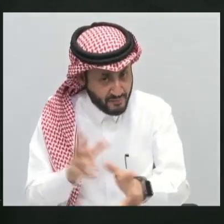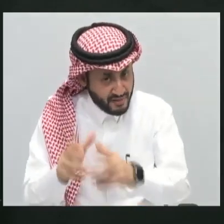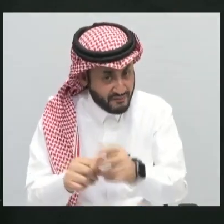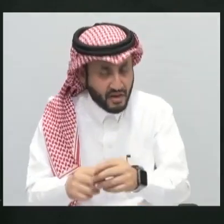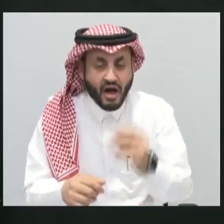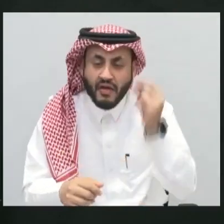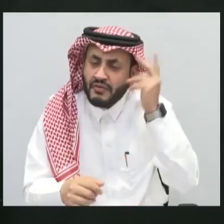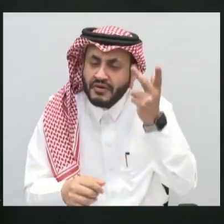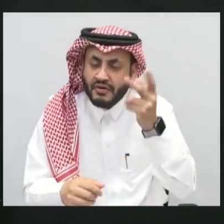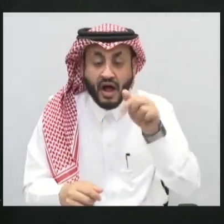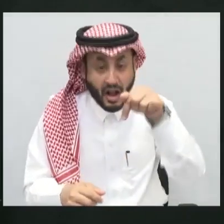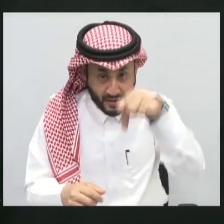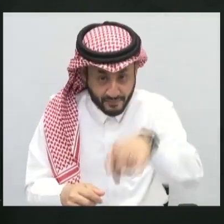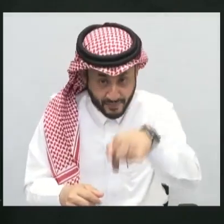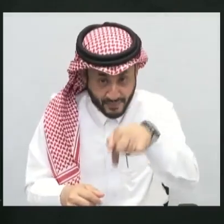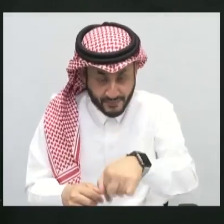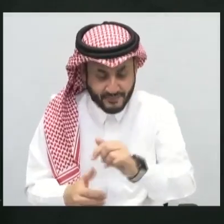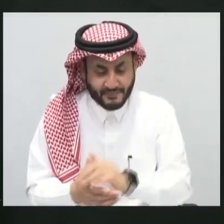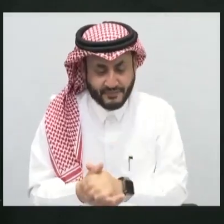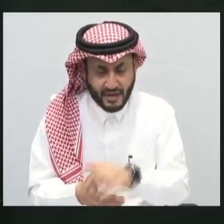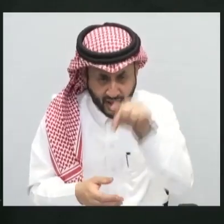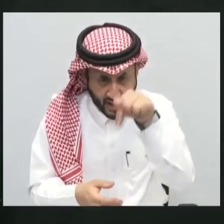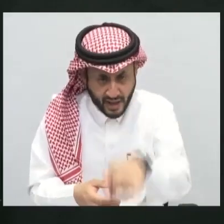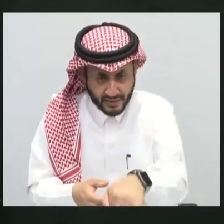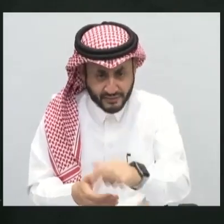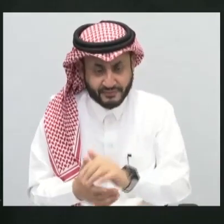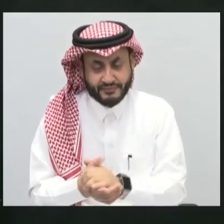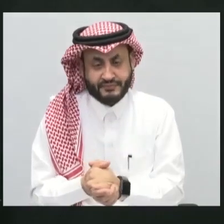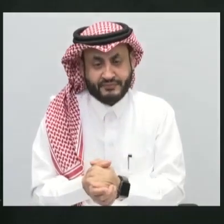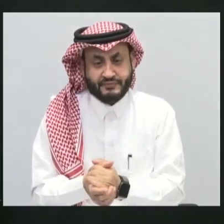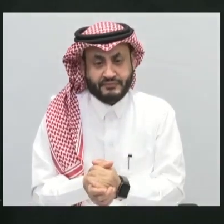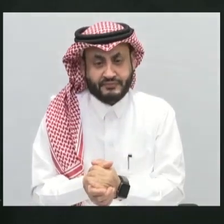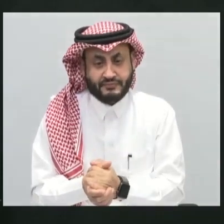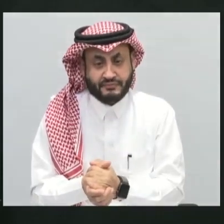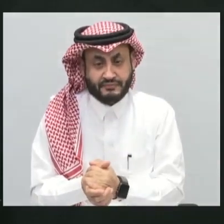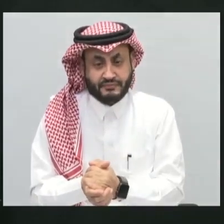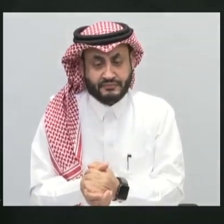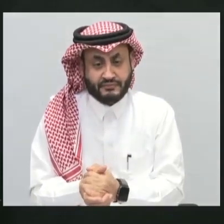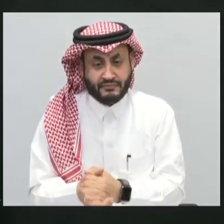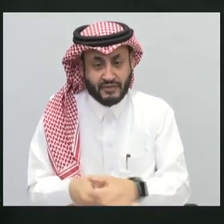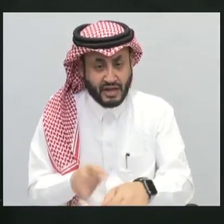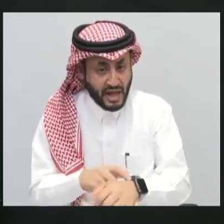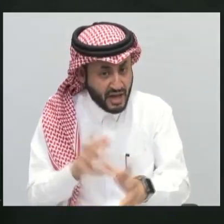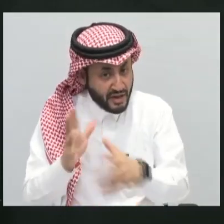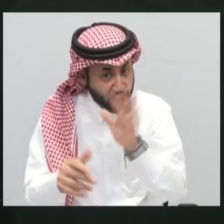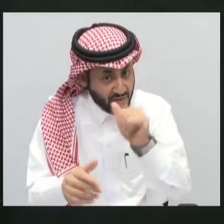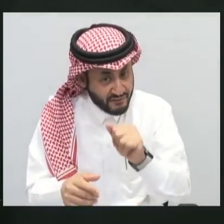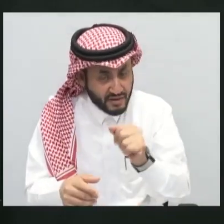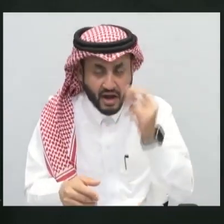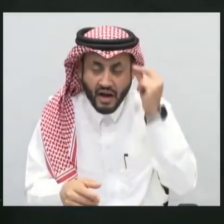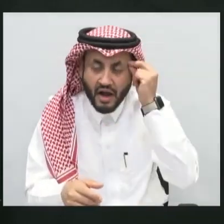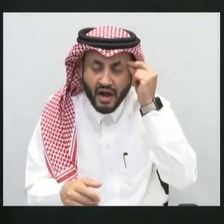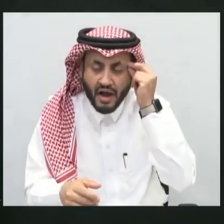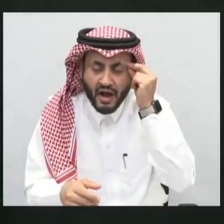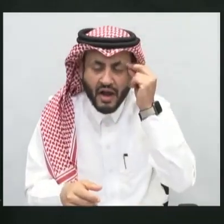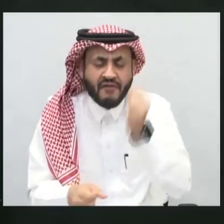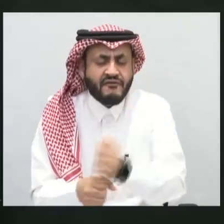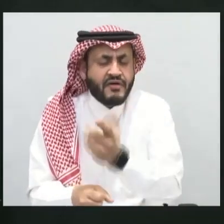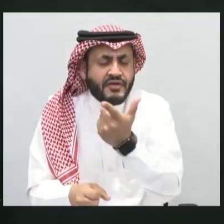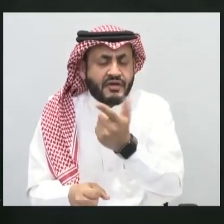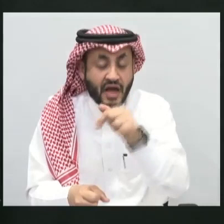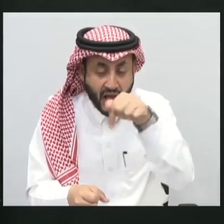evening, it will become a present progressive for action that is happening right now. But since we added this evening